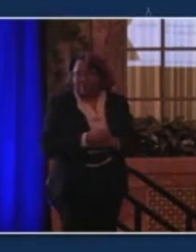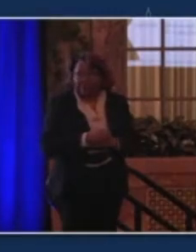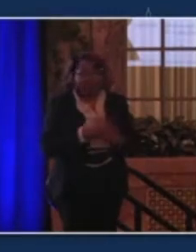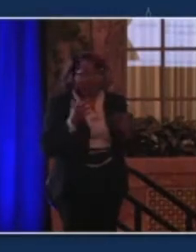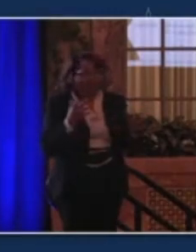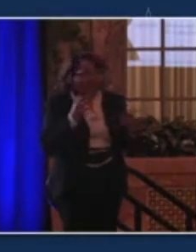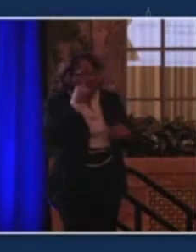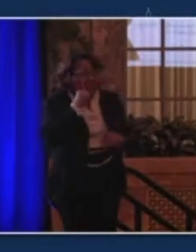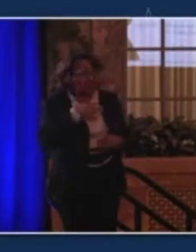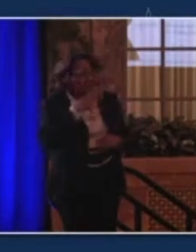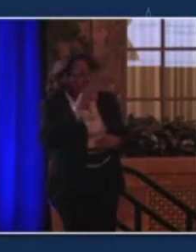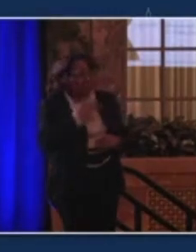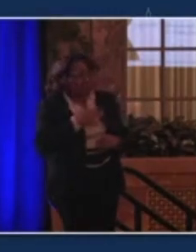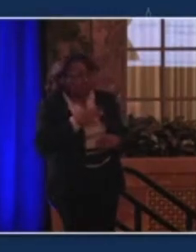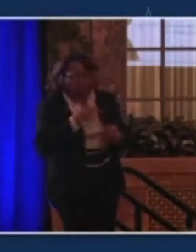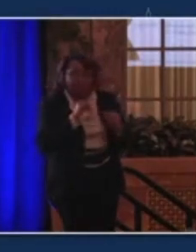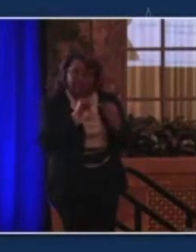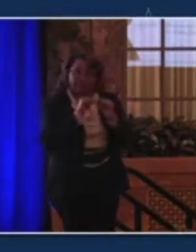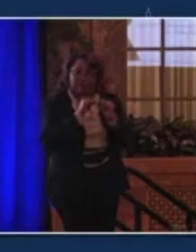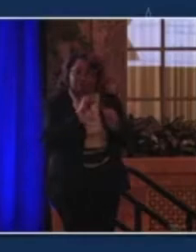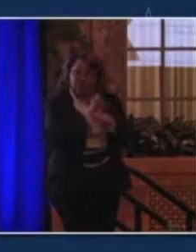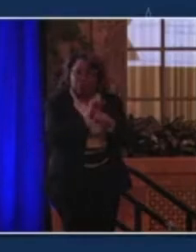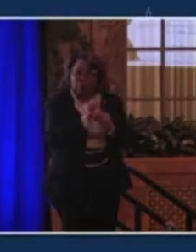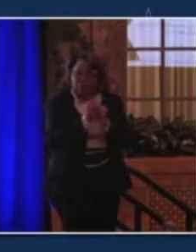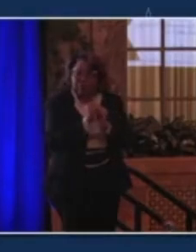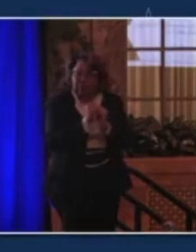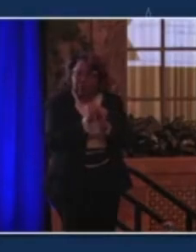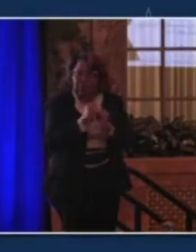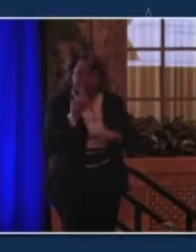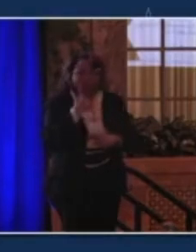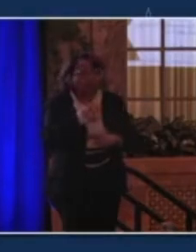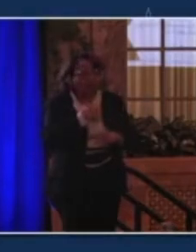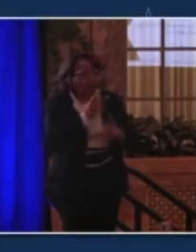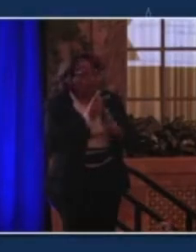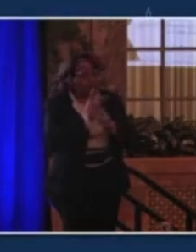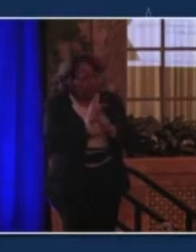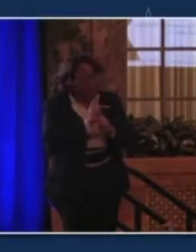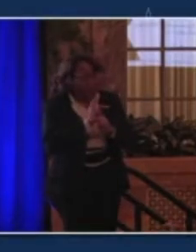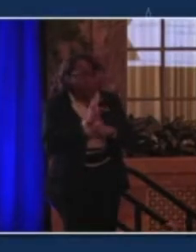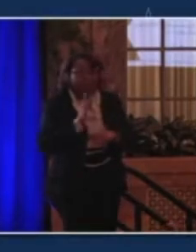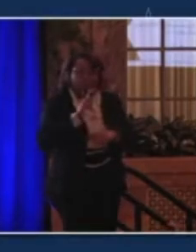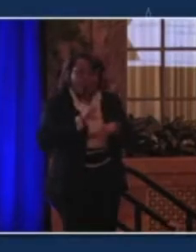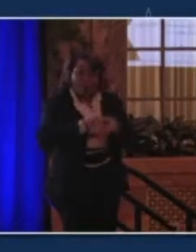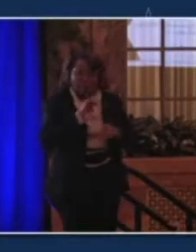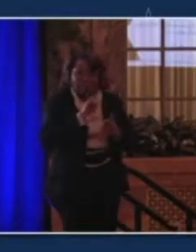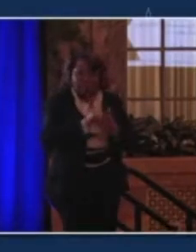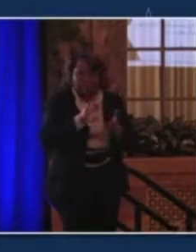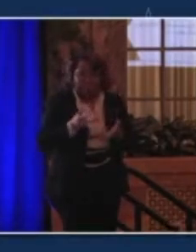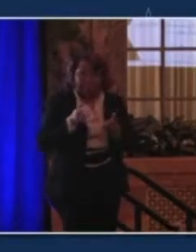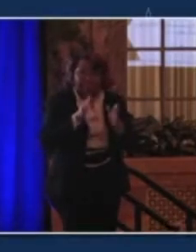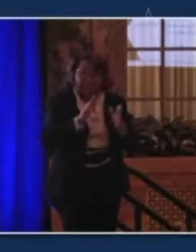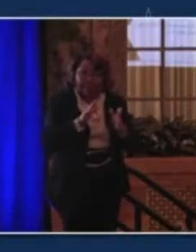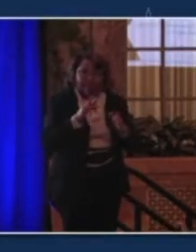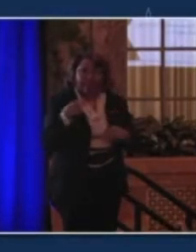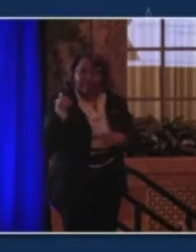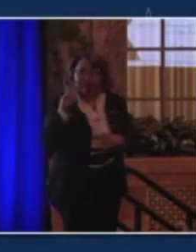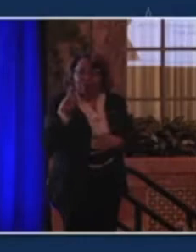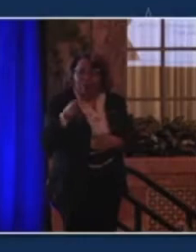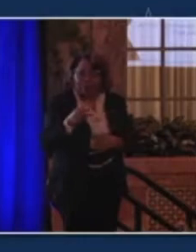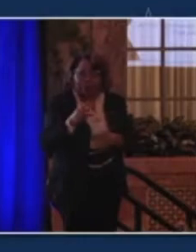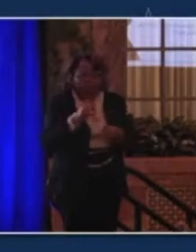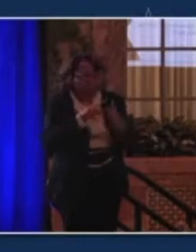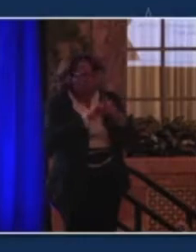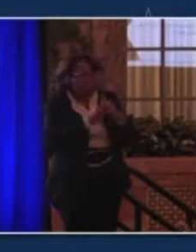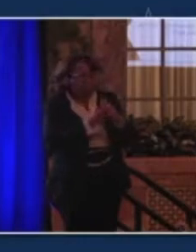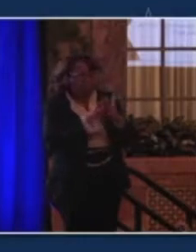Ladies and gentlemen, by continuing to work together, we will keep on that path that Harold Washington blazed, that